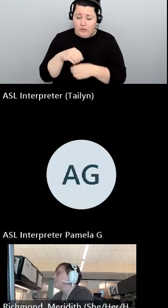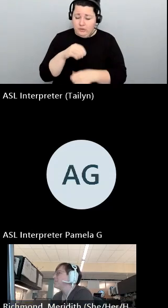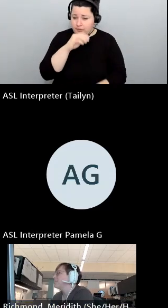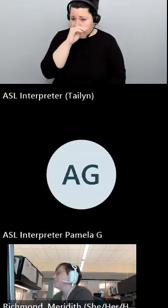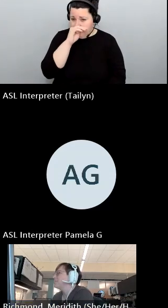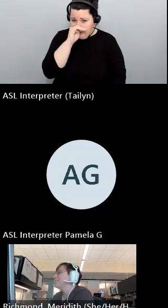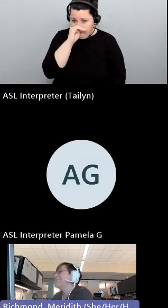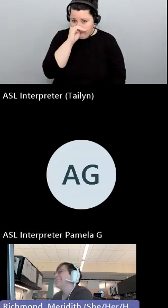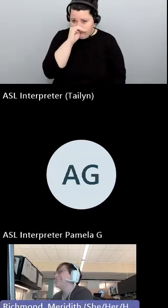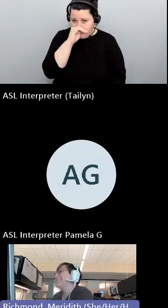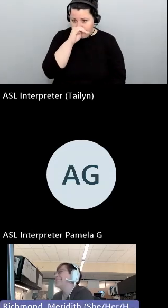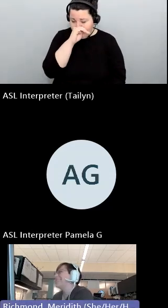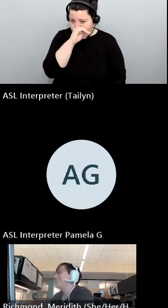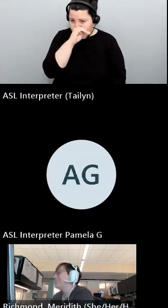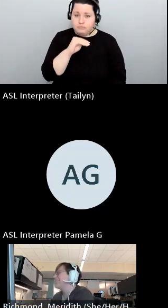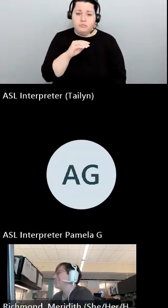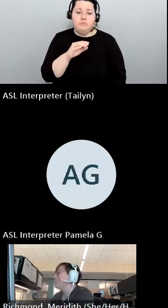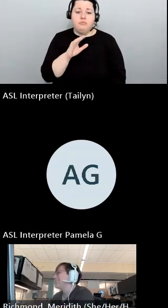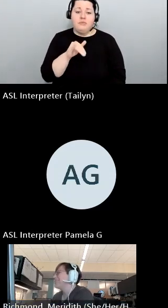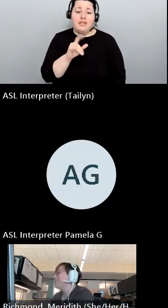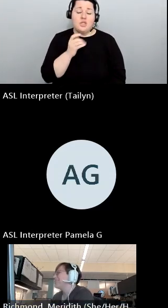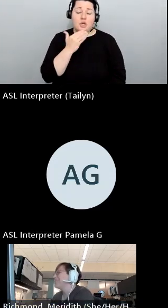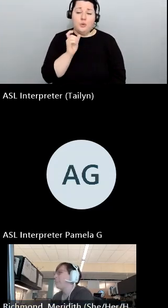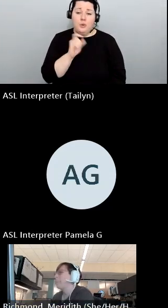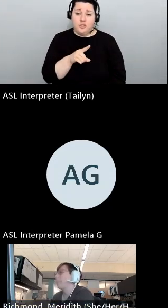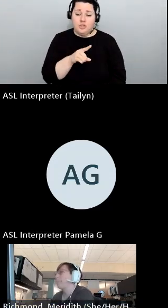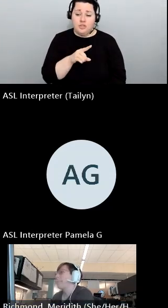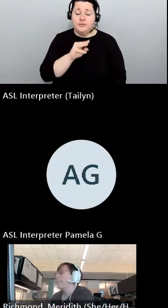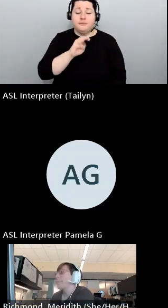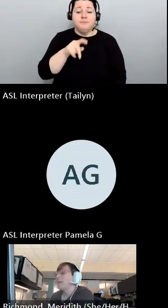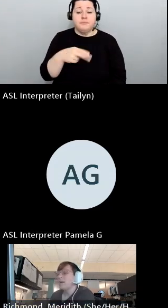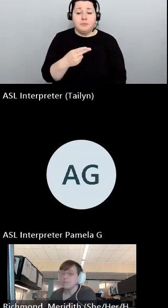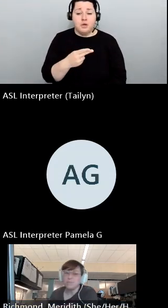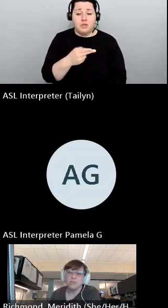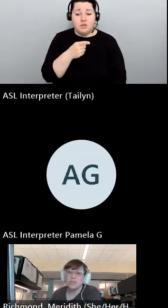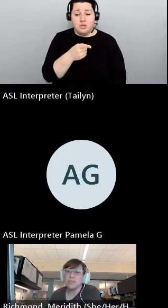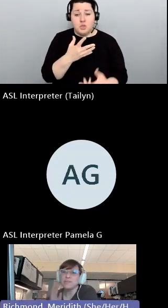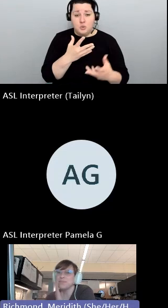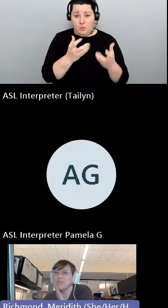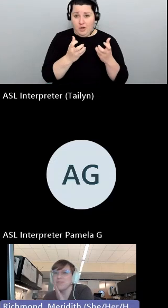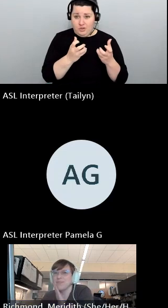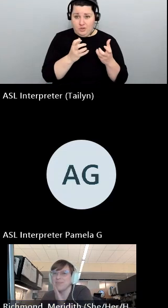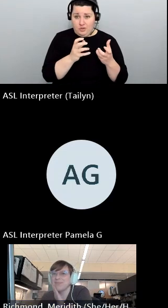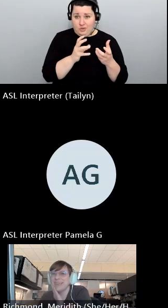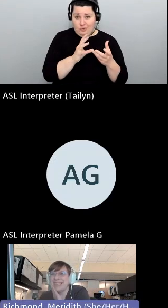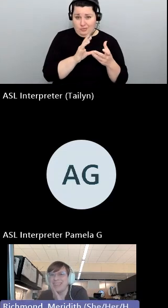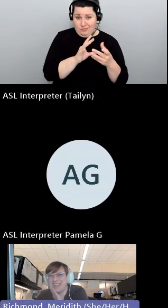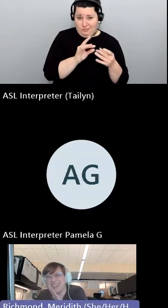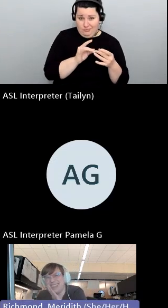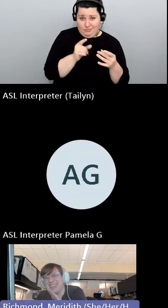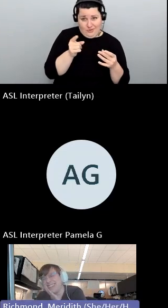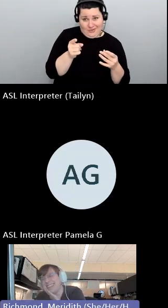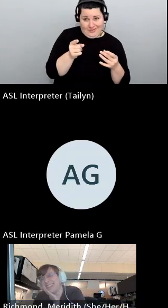That's a good question. Meredith, do you want to weigh in on that as a lead contract